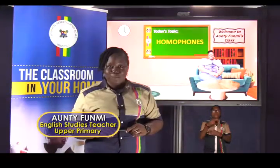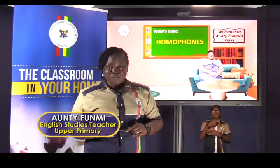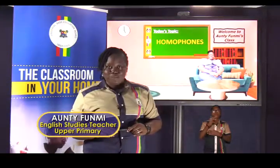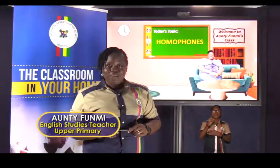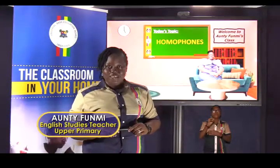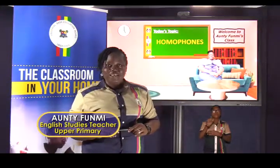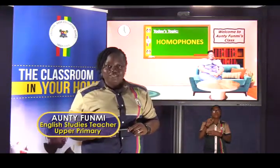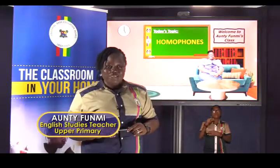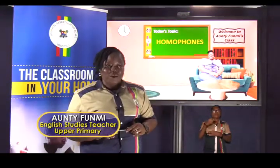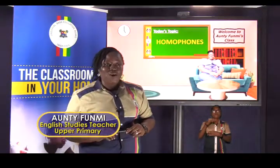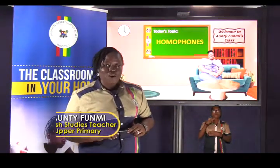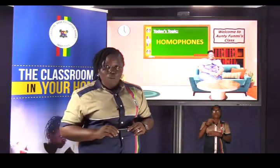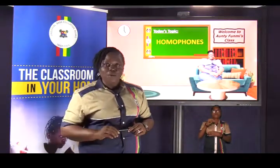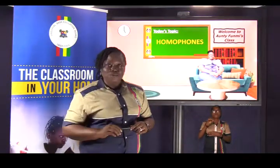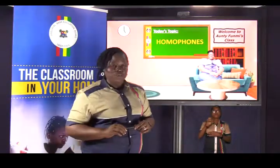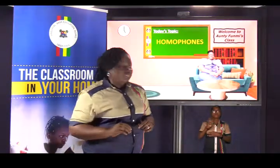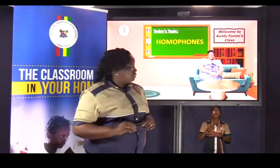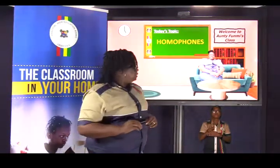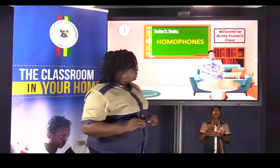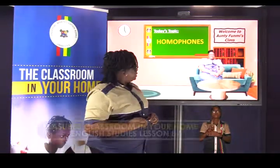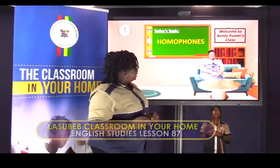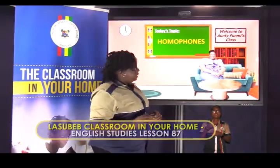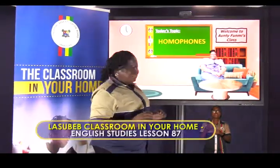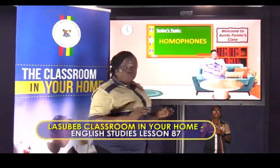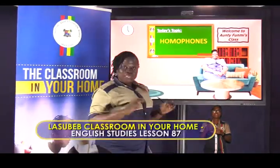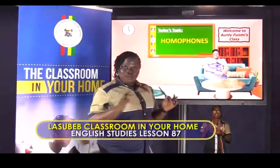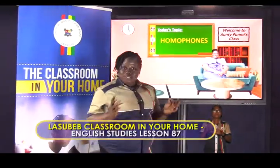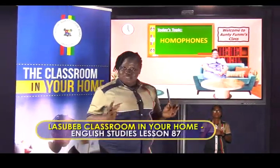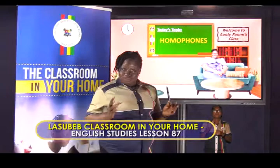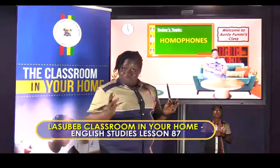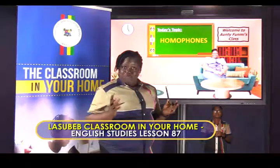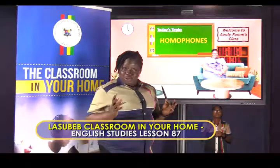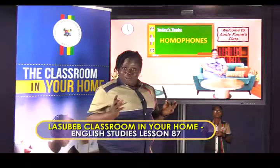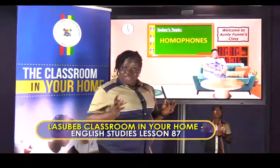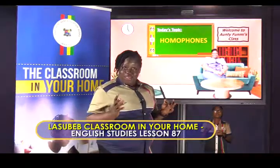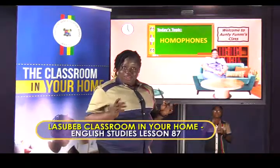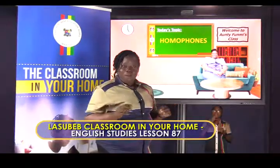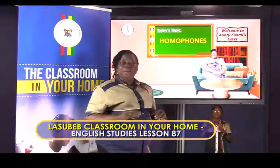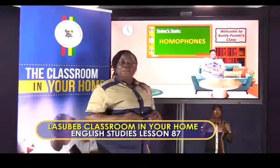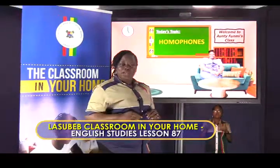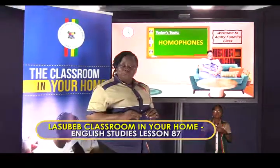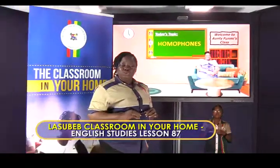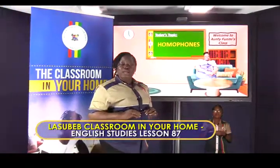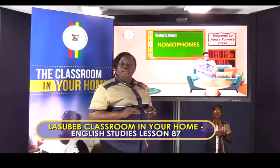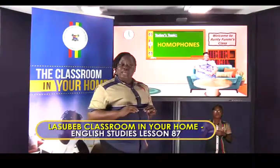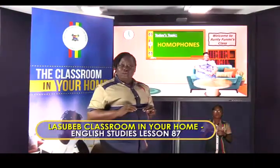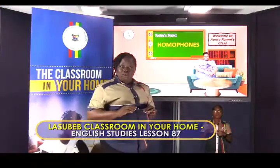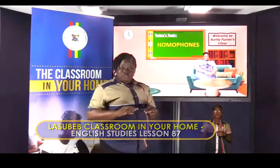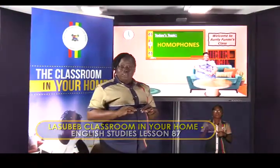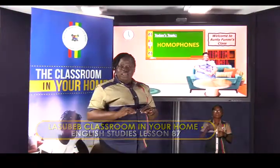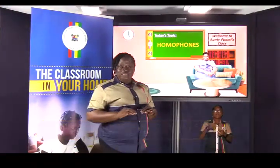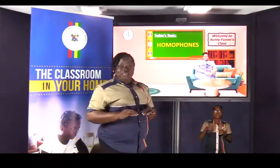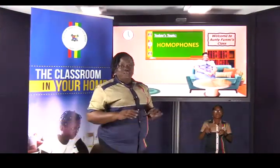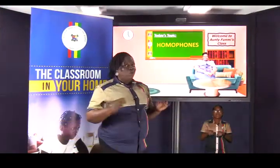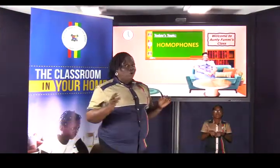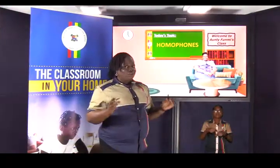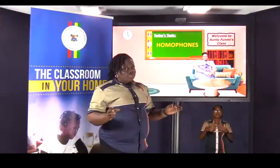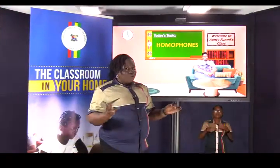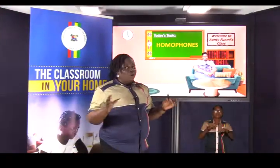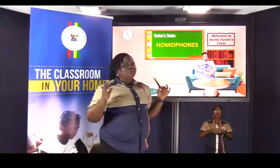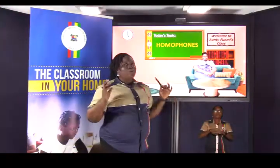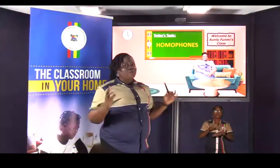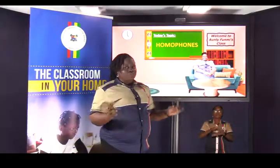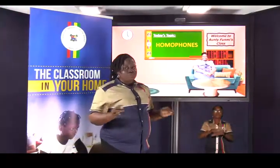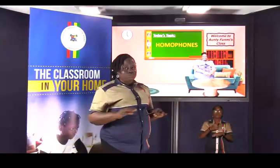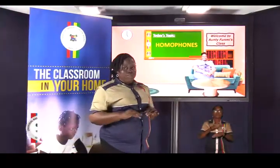homophones. Yes, homophones. The name sounds very big, but I'm sure in the course of the lesson you will